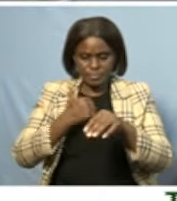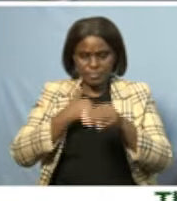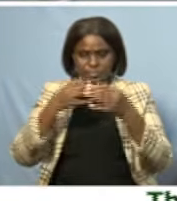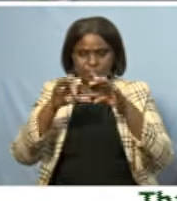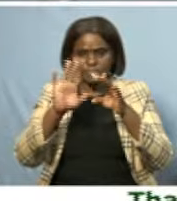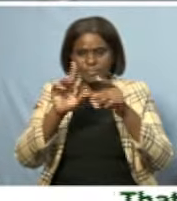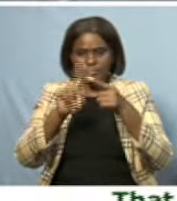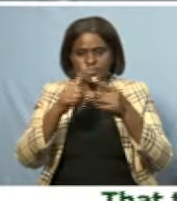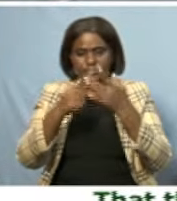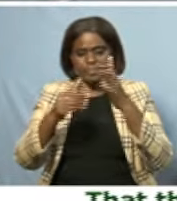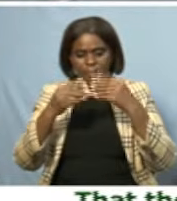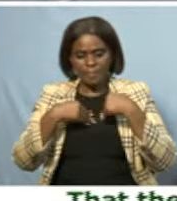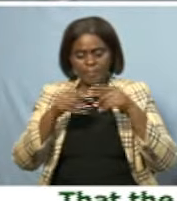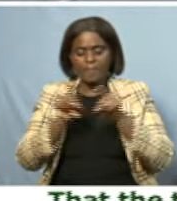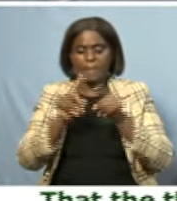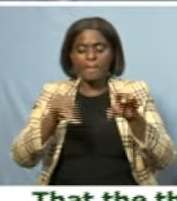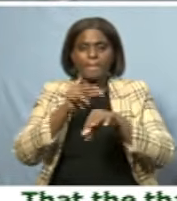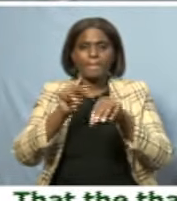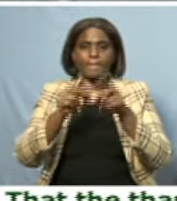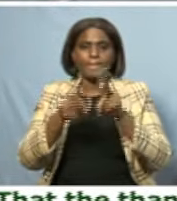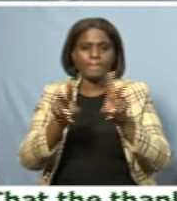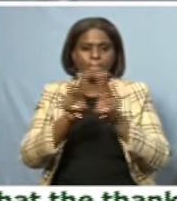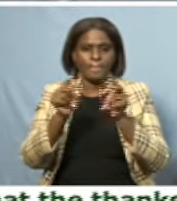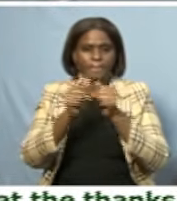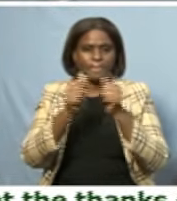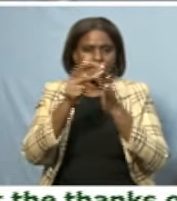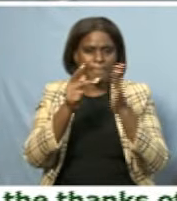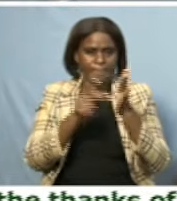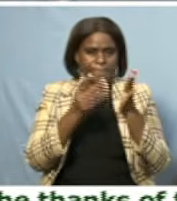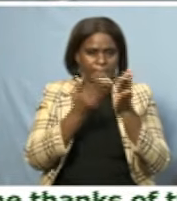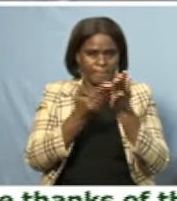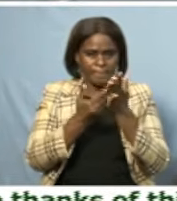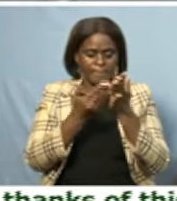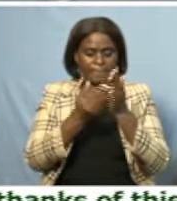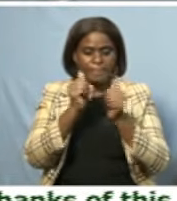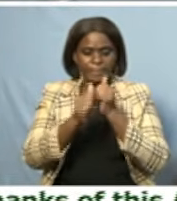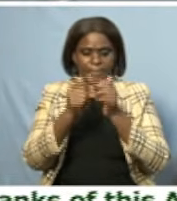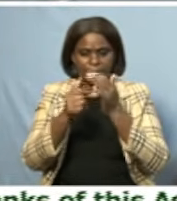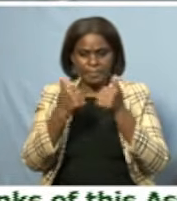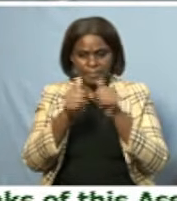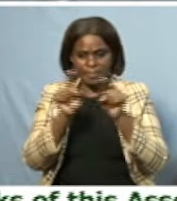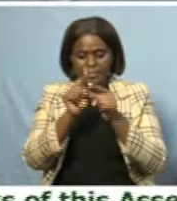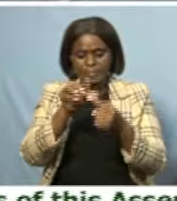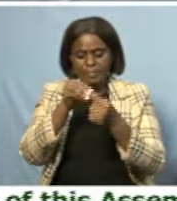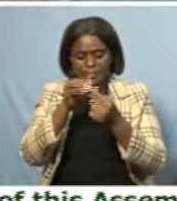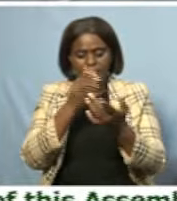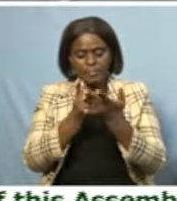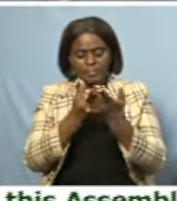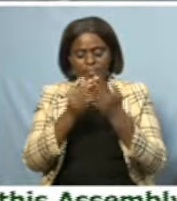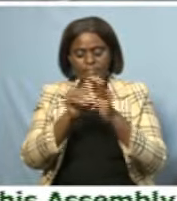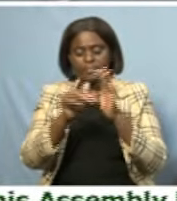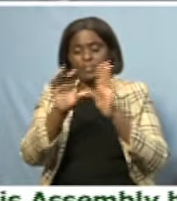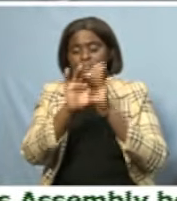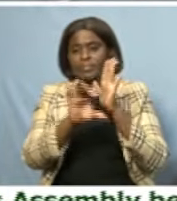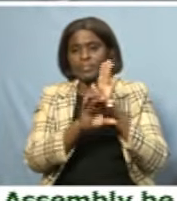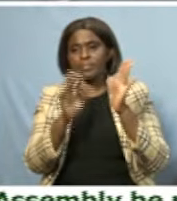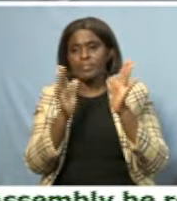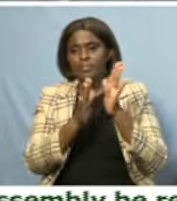continued to embrace our national values and principles which are specified in the